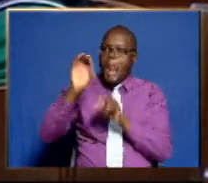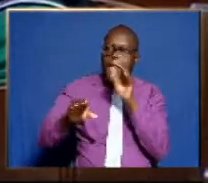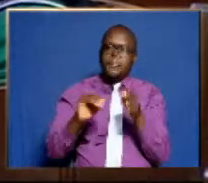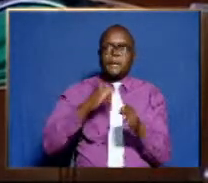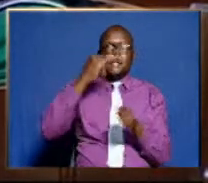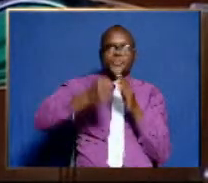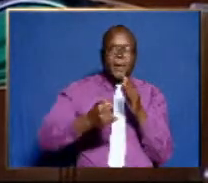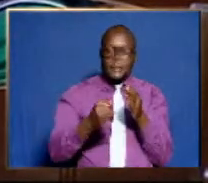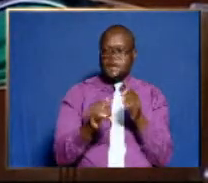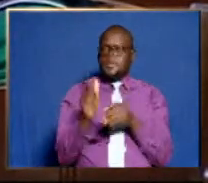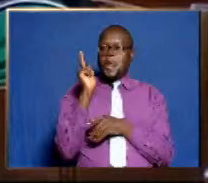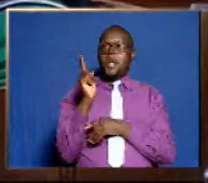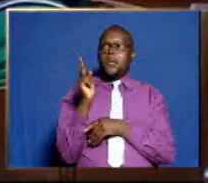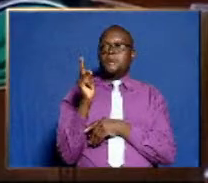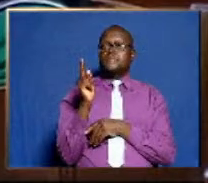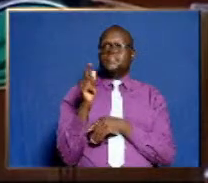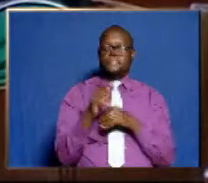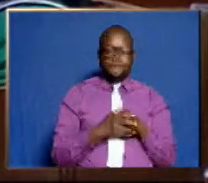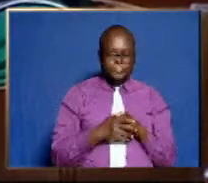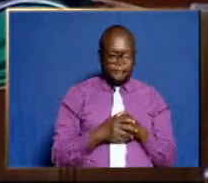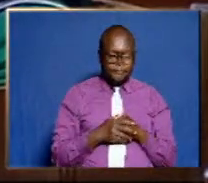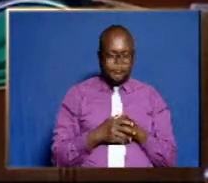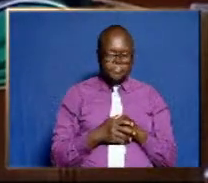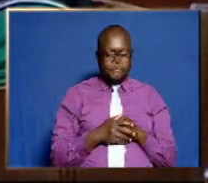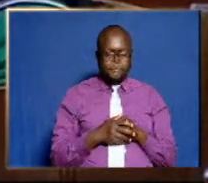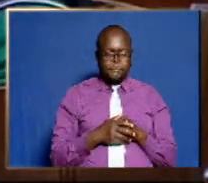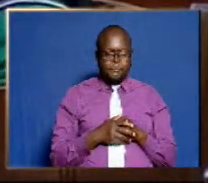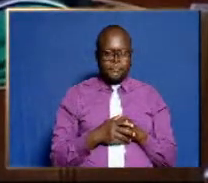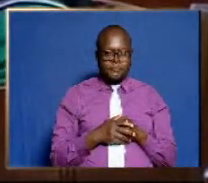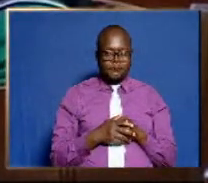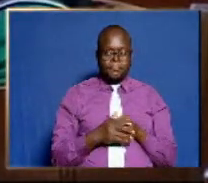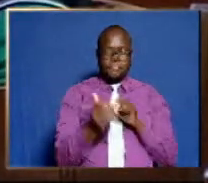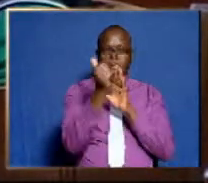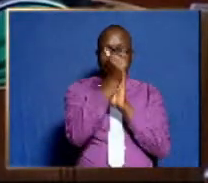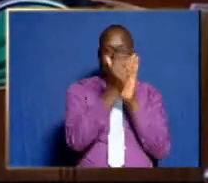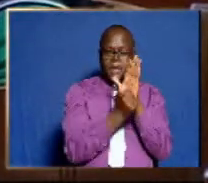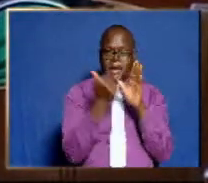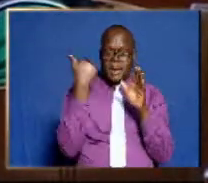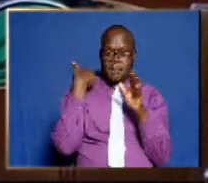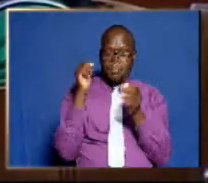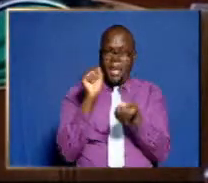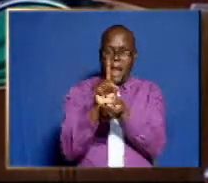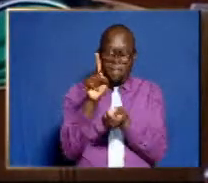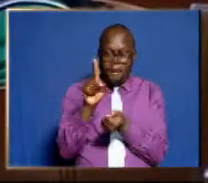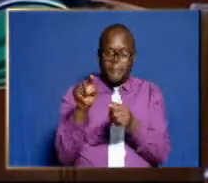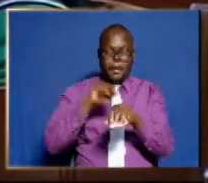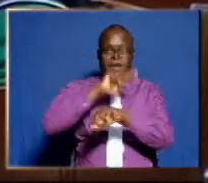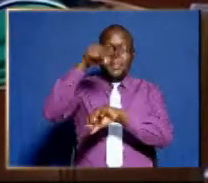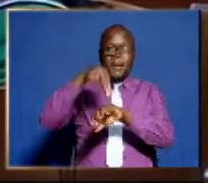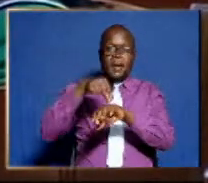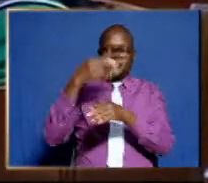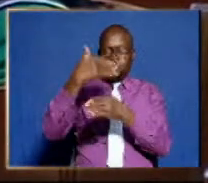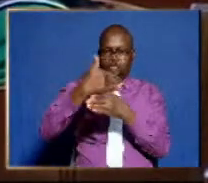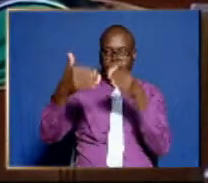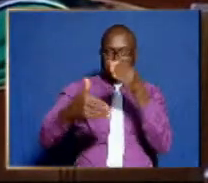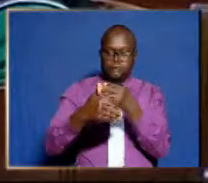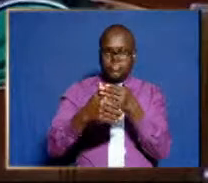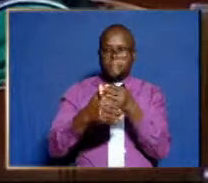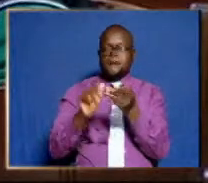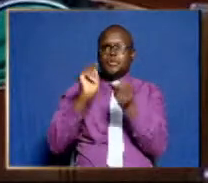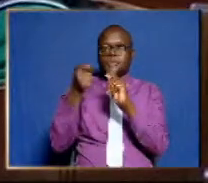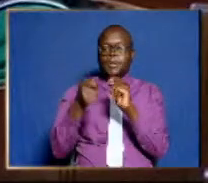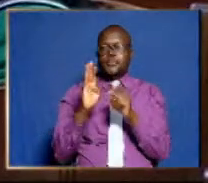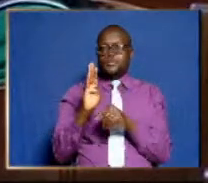for connected purposes. Order number 11, the National Construction Authority